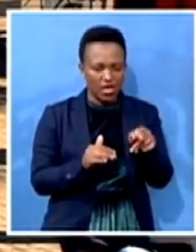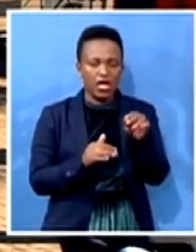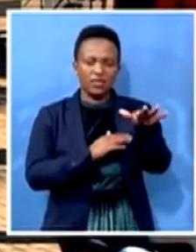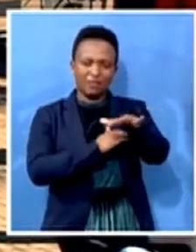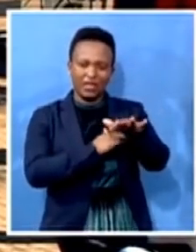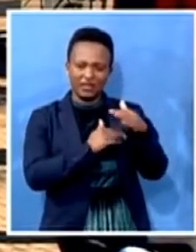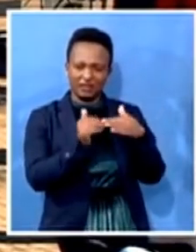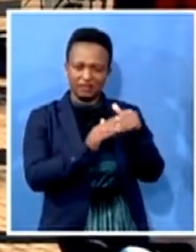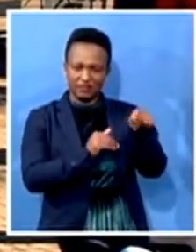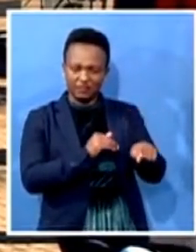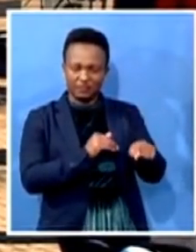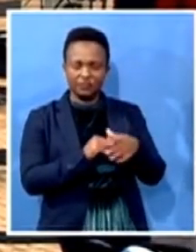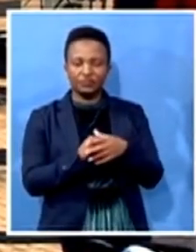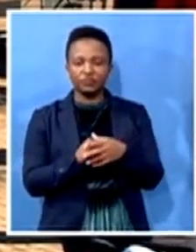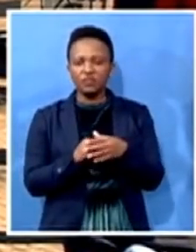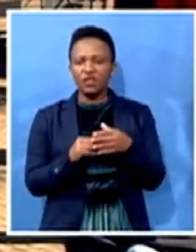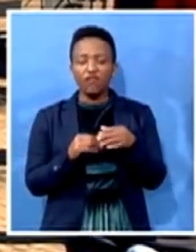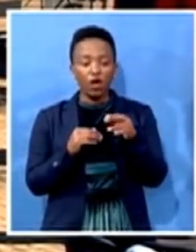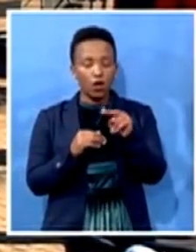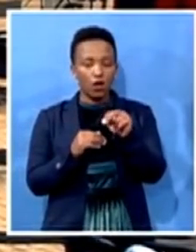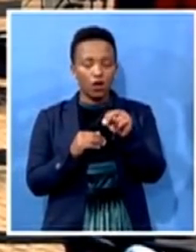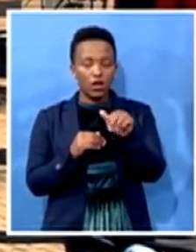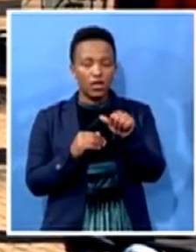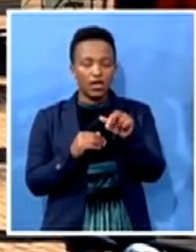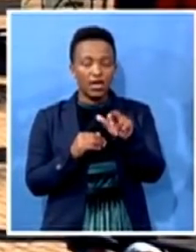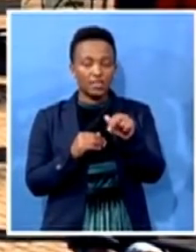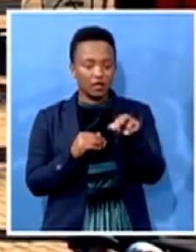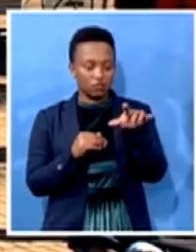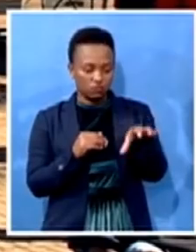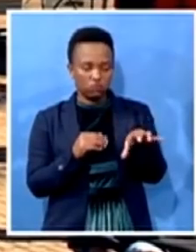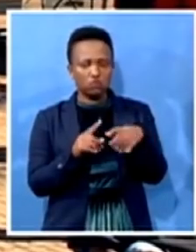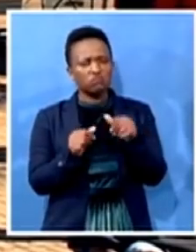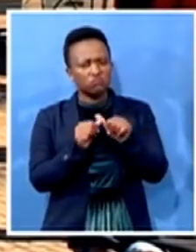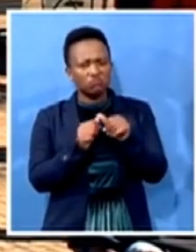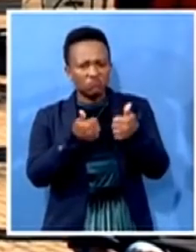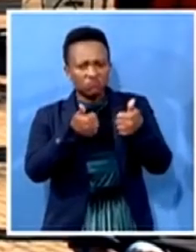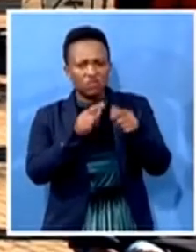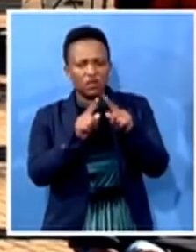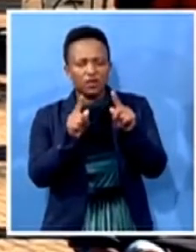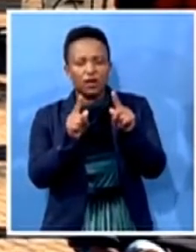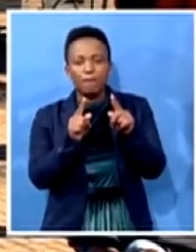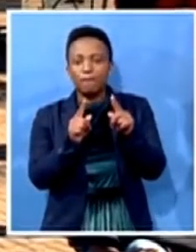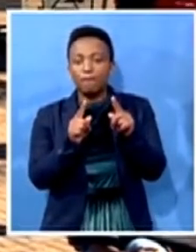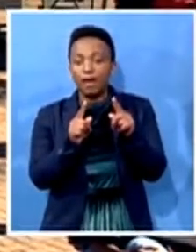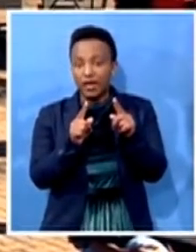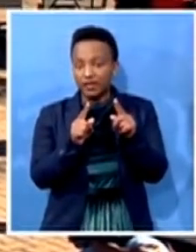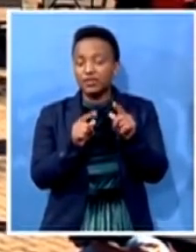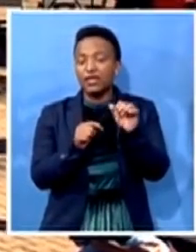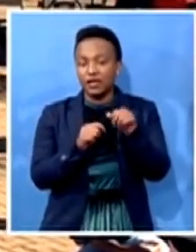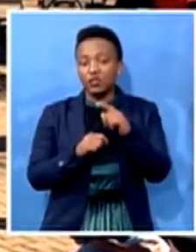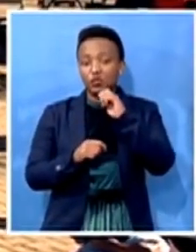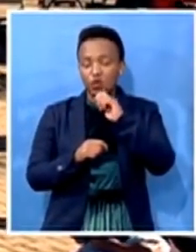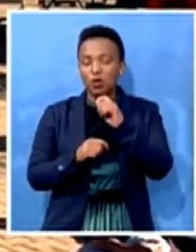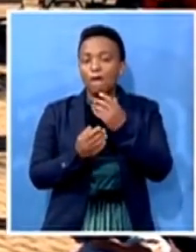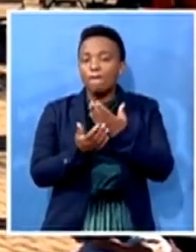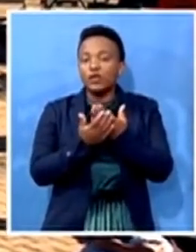actually patients. But we are not ruling out the fact that we might have to at some point escalate the service, as